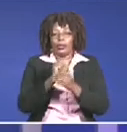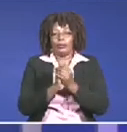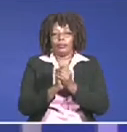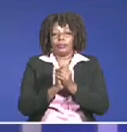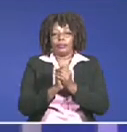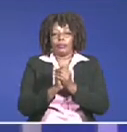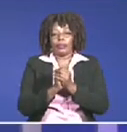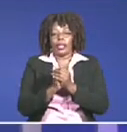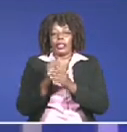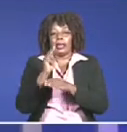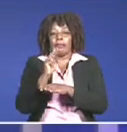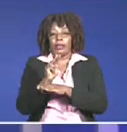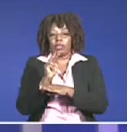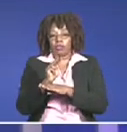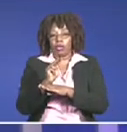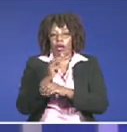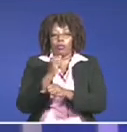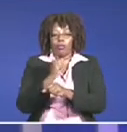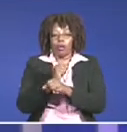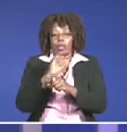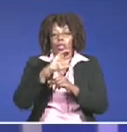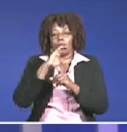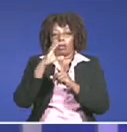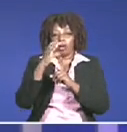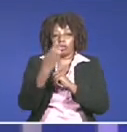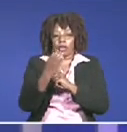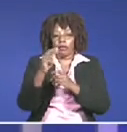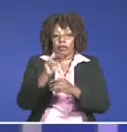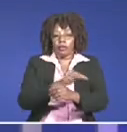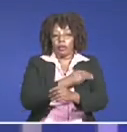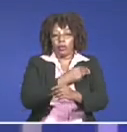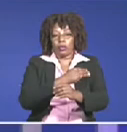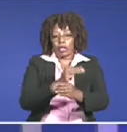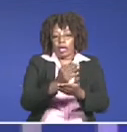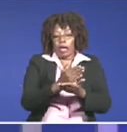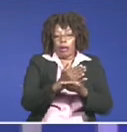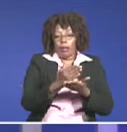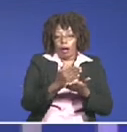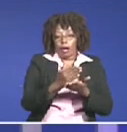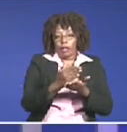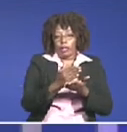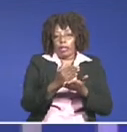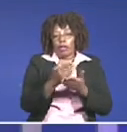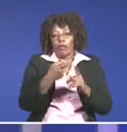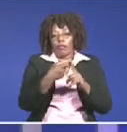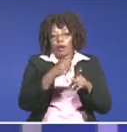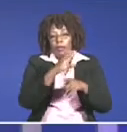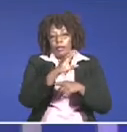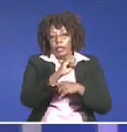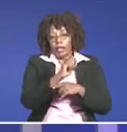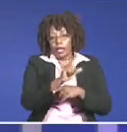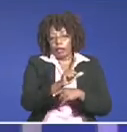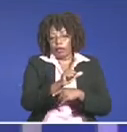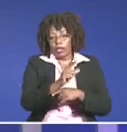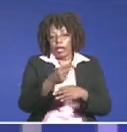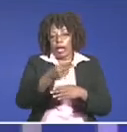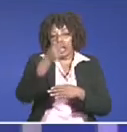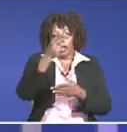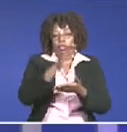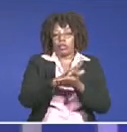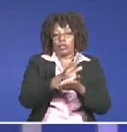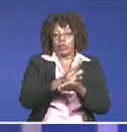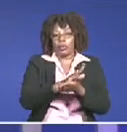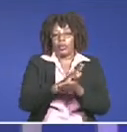The Ministry of Youth, Sports and Culture held a music session for students from a California high school. Crystal Darling